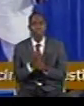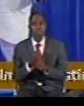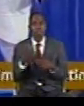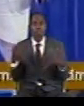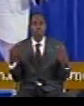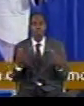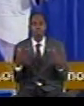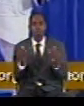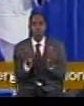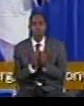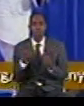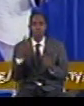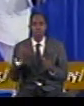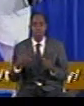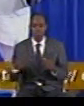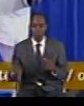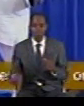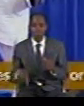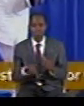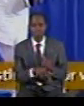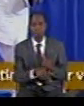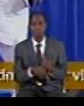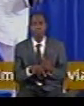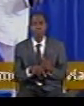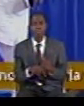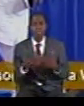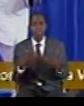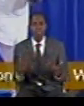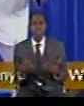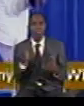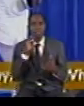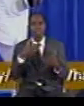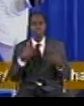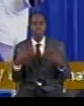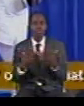joints. But today, we have a new story to hear.